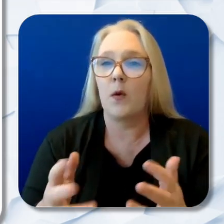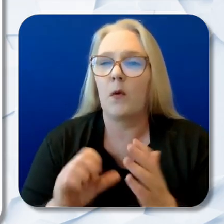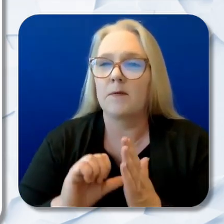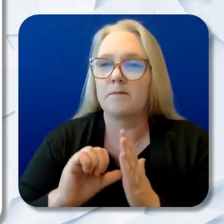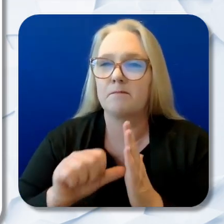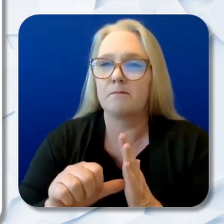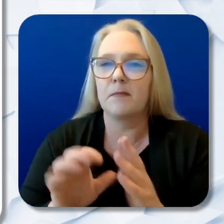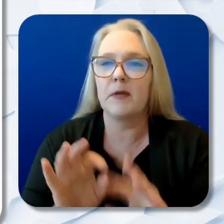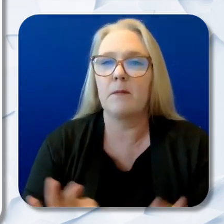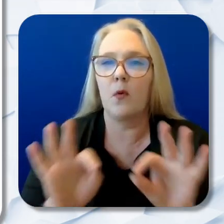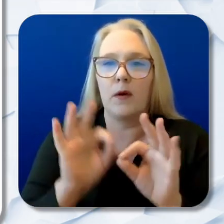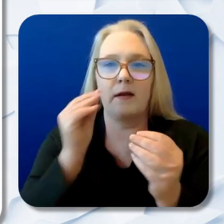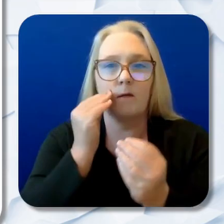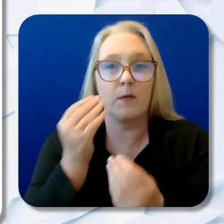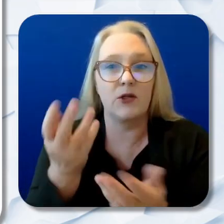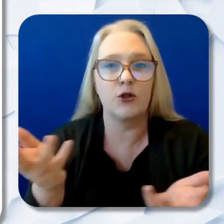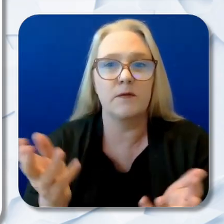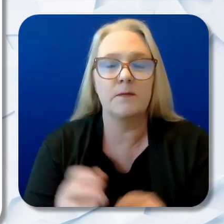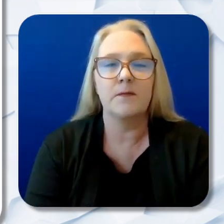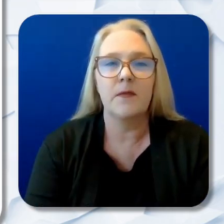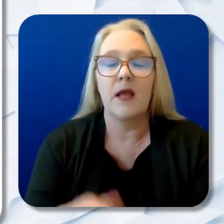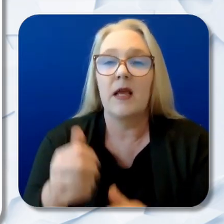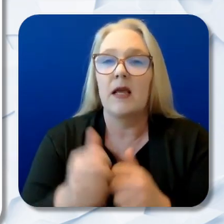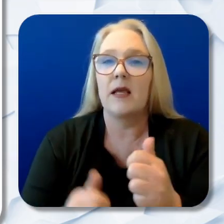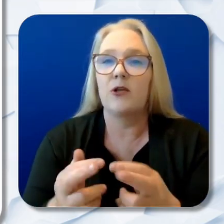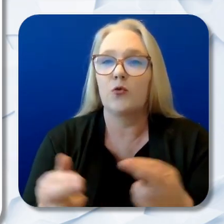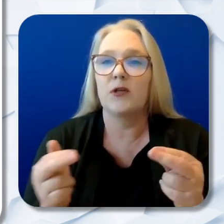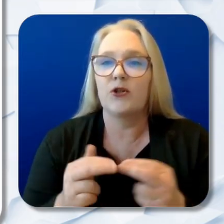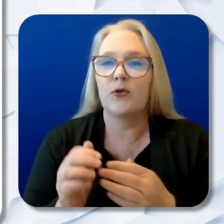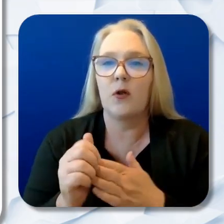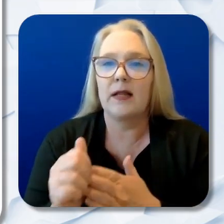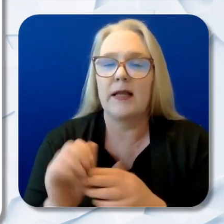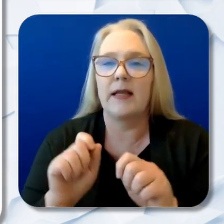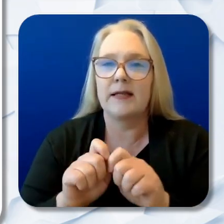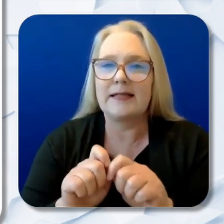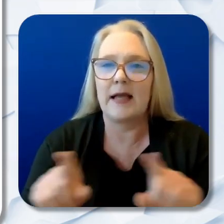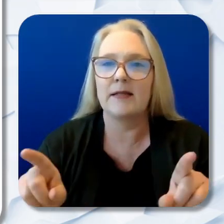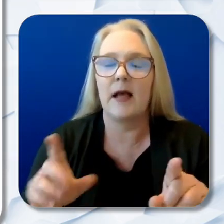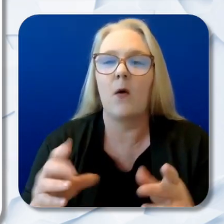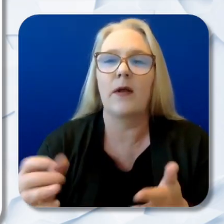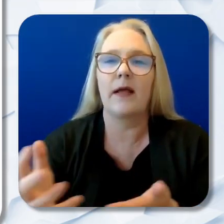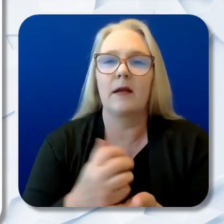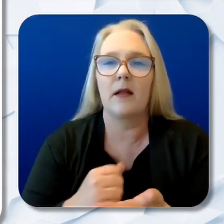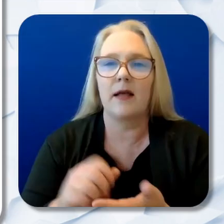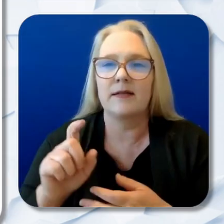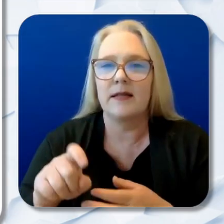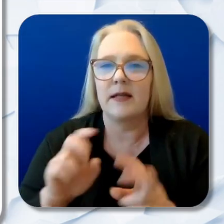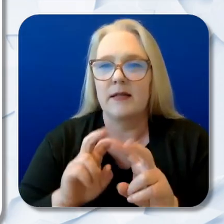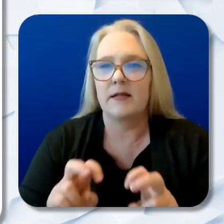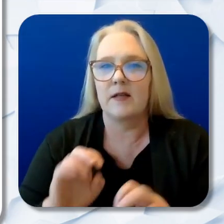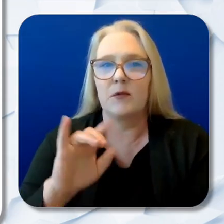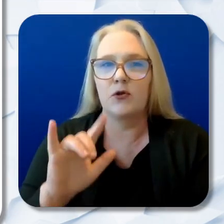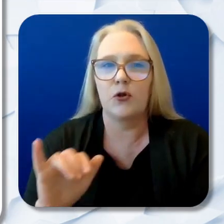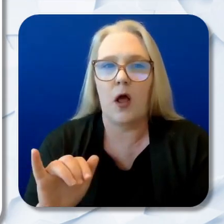some important information. So each regional lead sent out and collected needs assessments in July